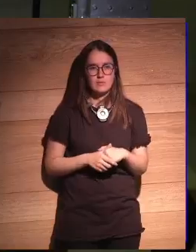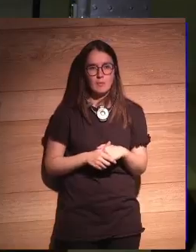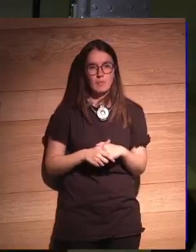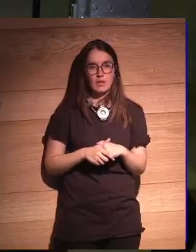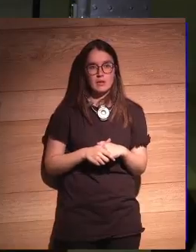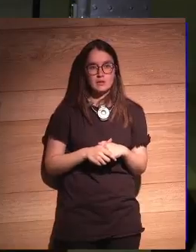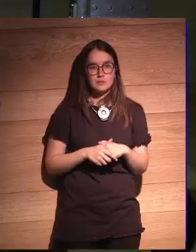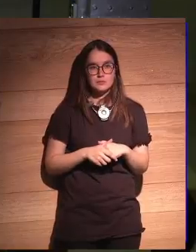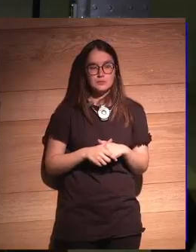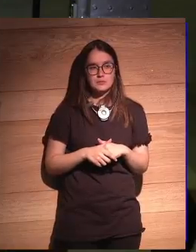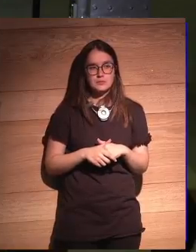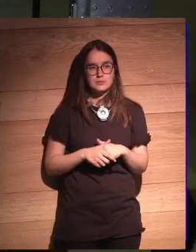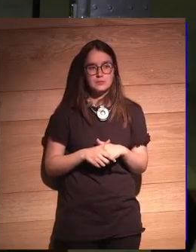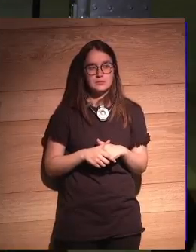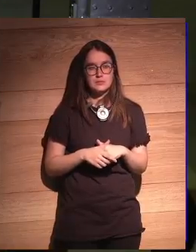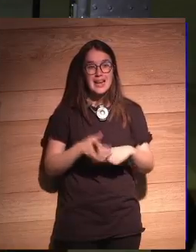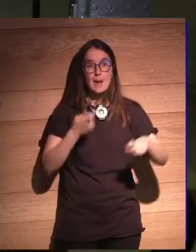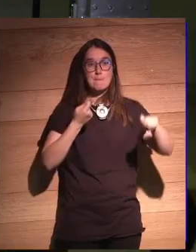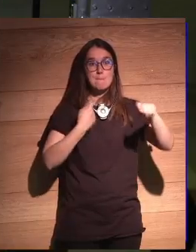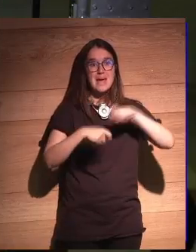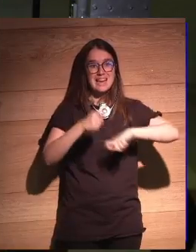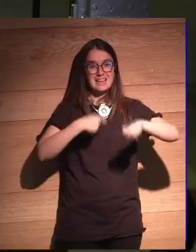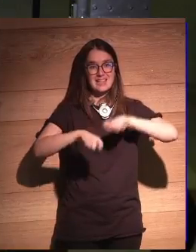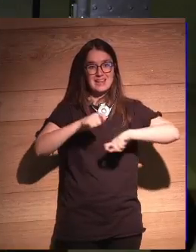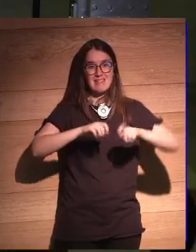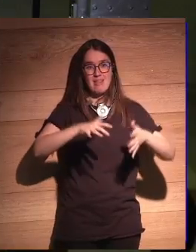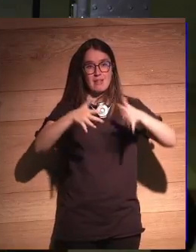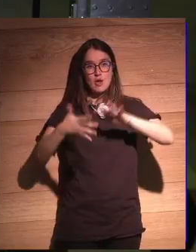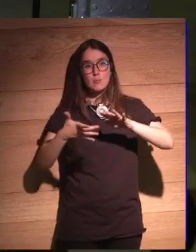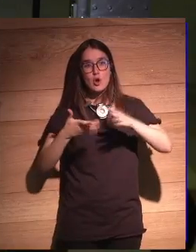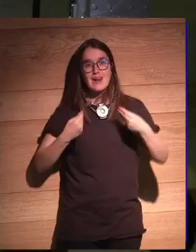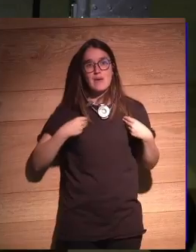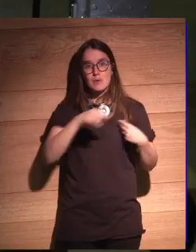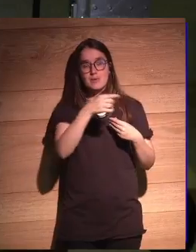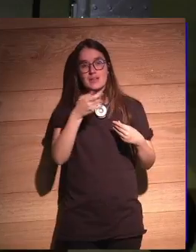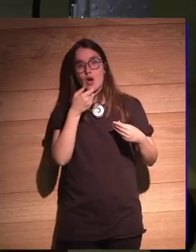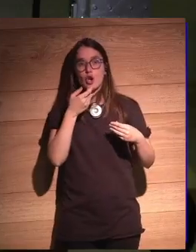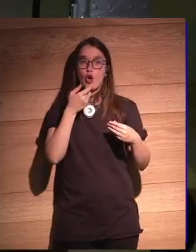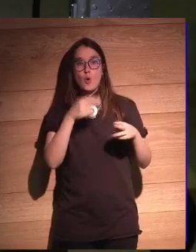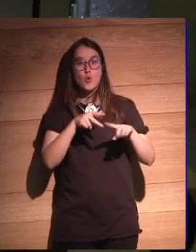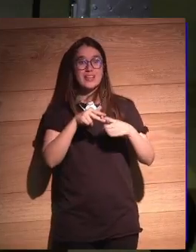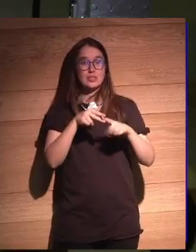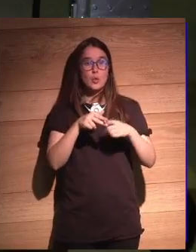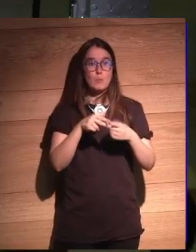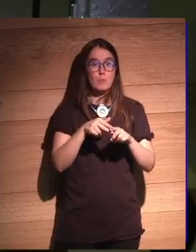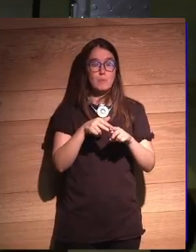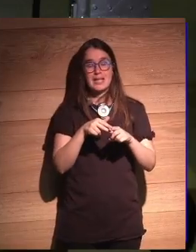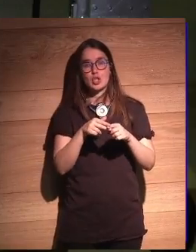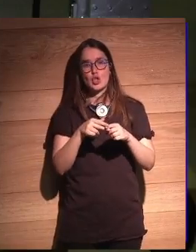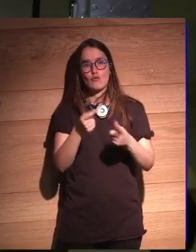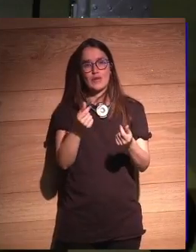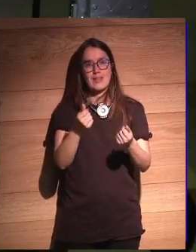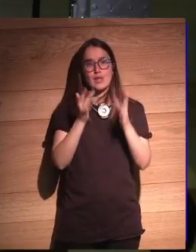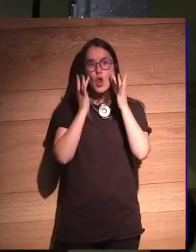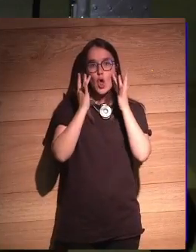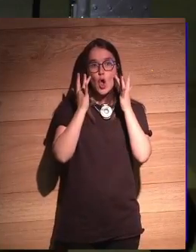circulating liquid financial instrument. And our argument is that while there was never a period in the